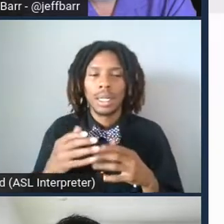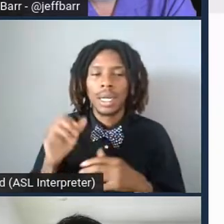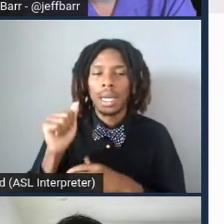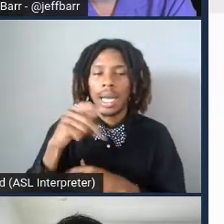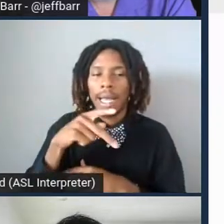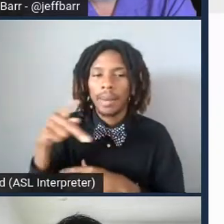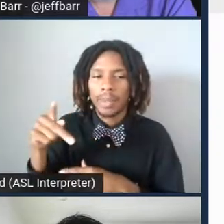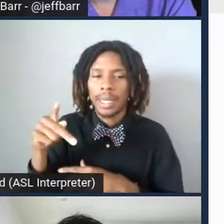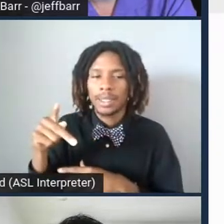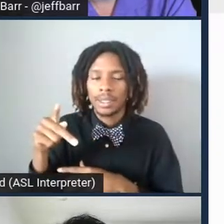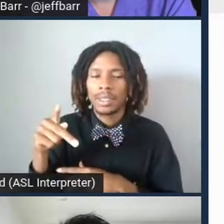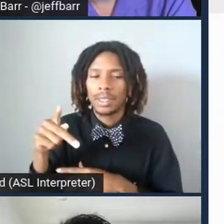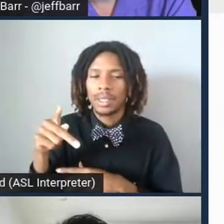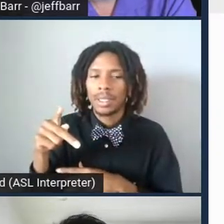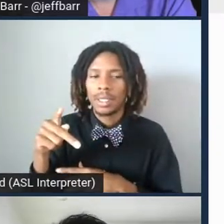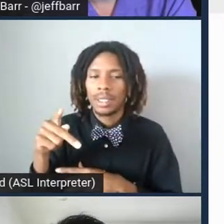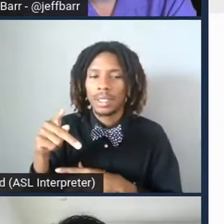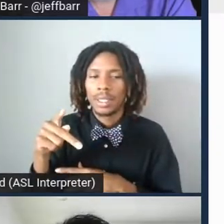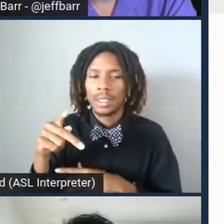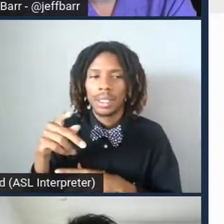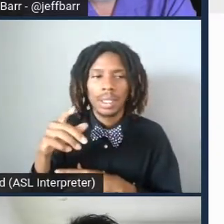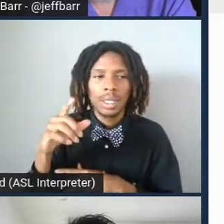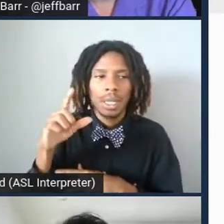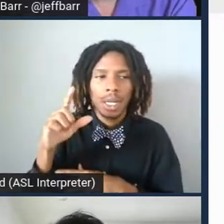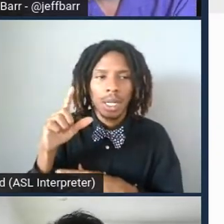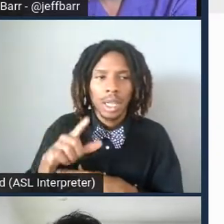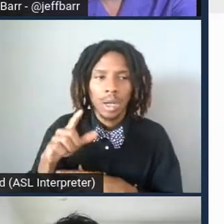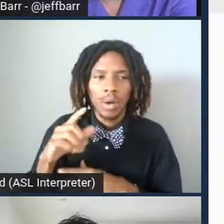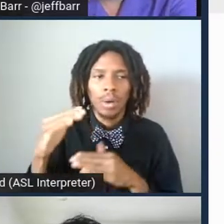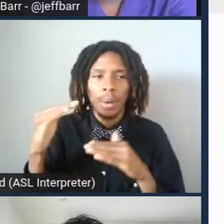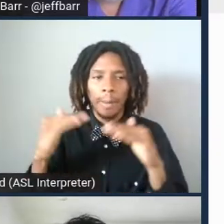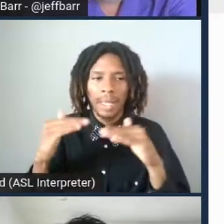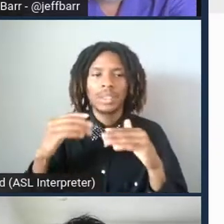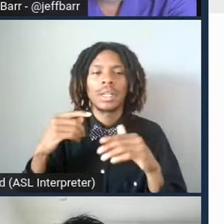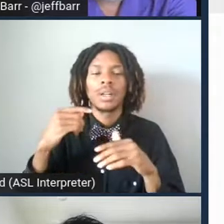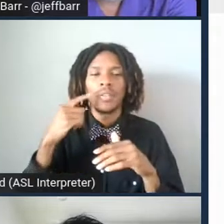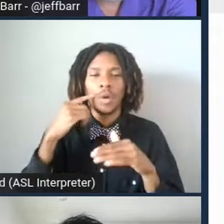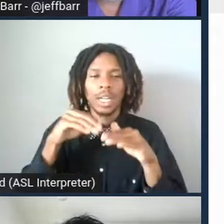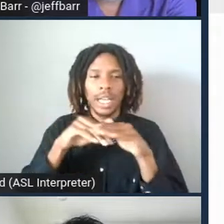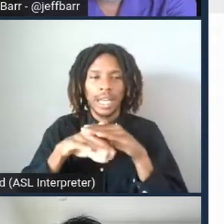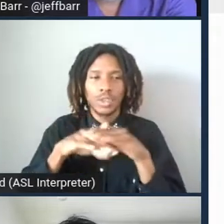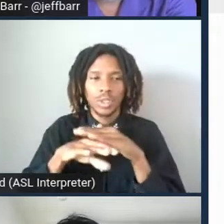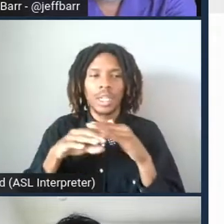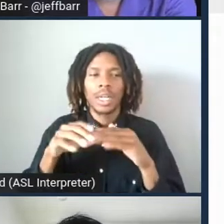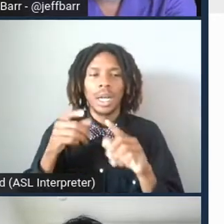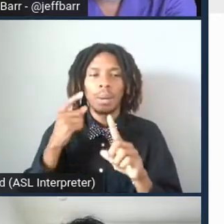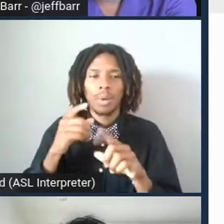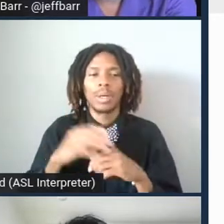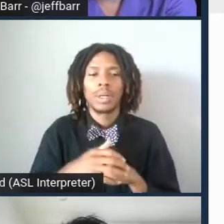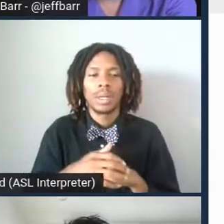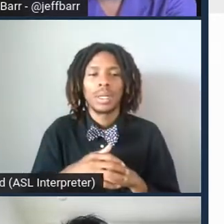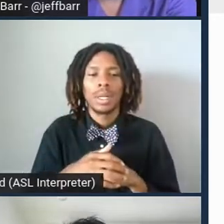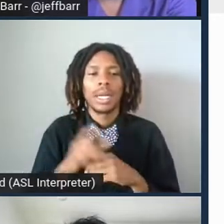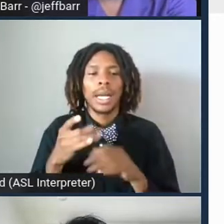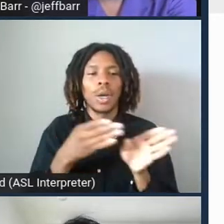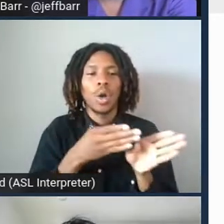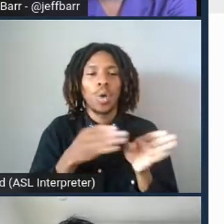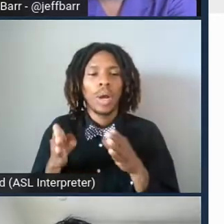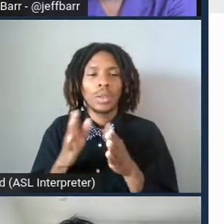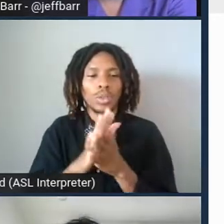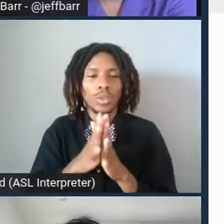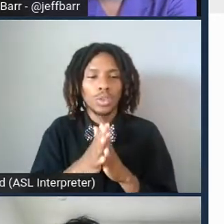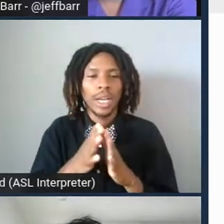application load balancer as an entry point, and the load balancer routes traffic to a couple of